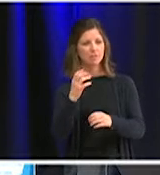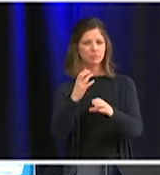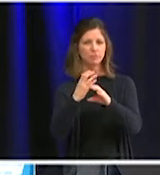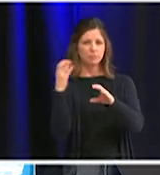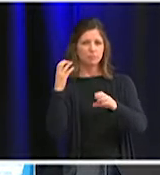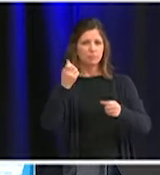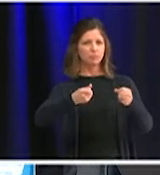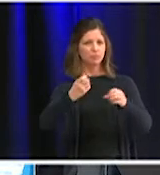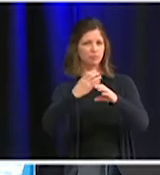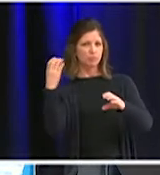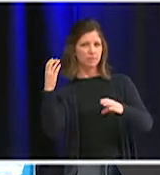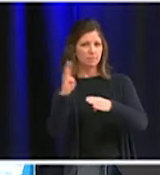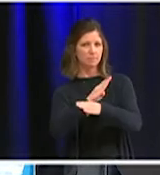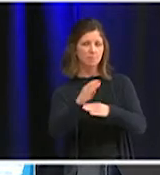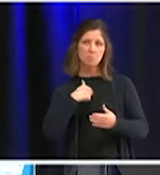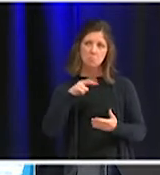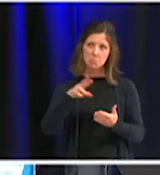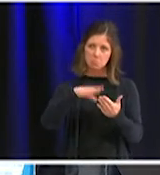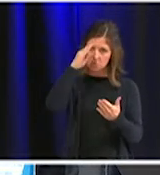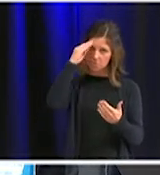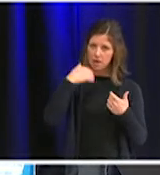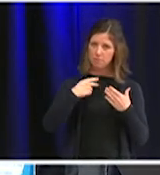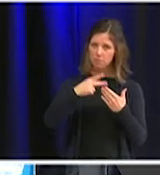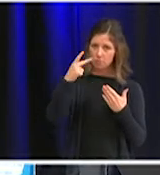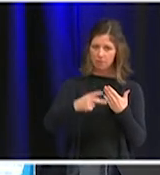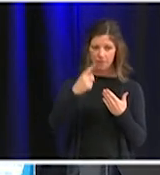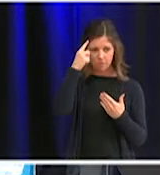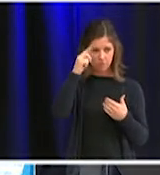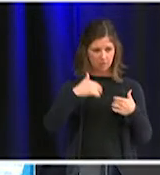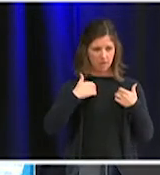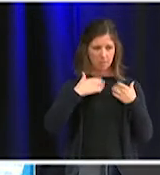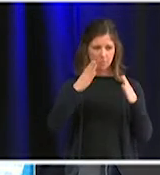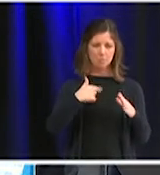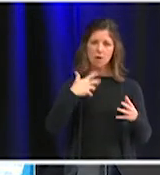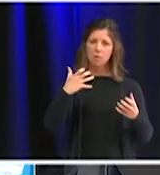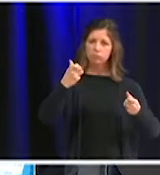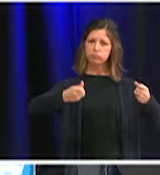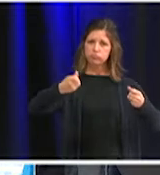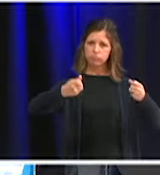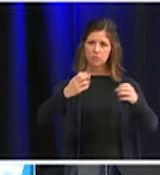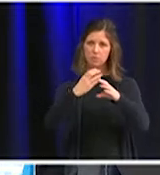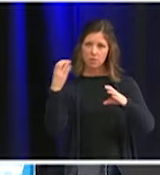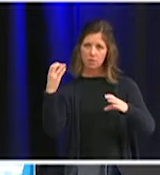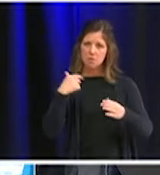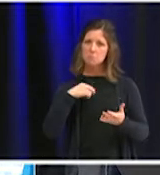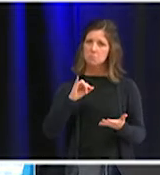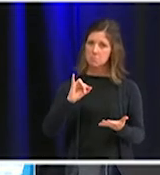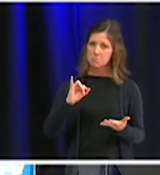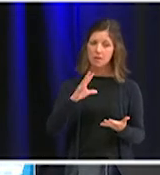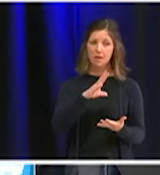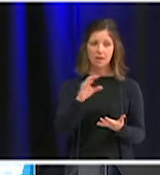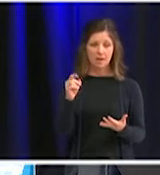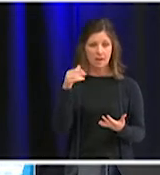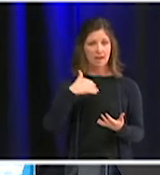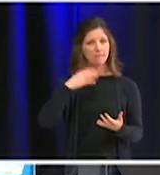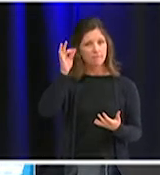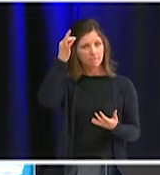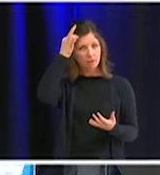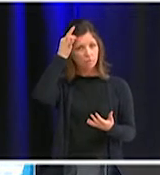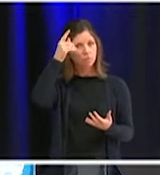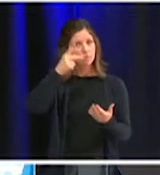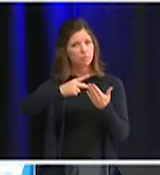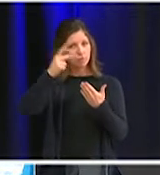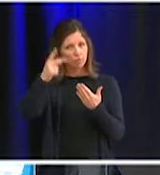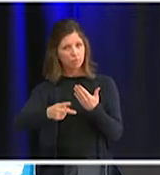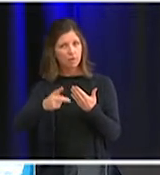for young people who want to go in the trucking industry. And they also have federal assistance to help us with trucks who are